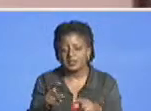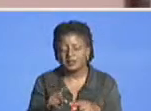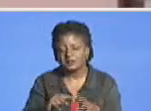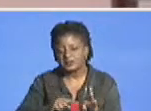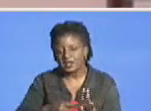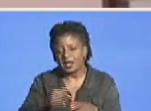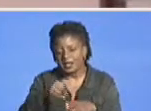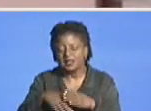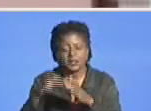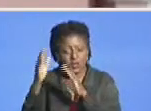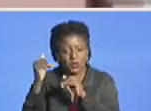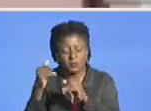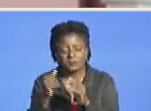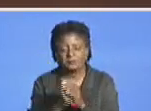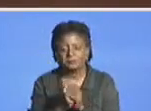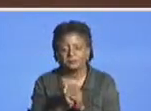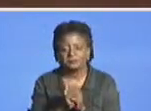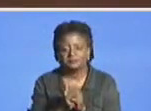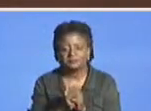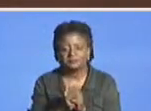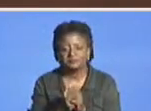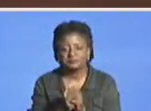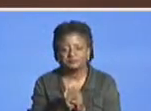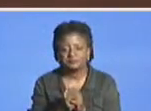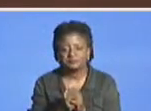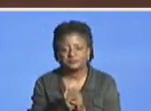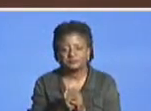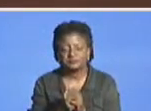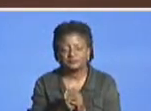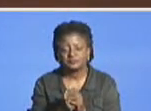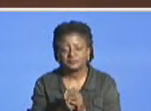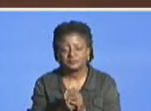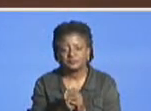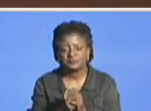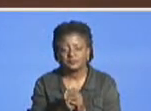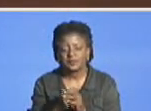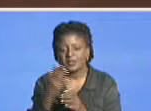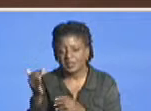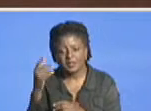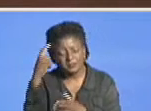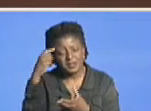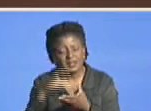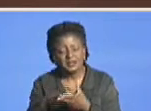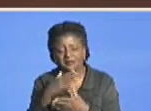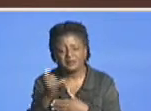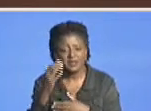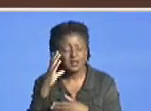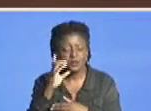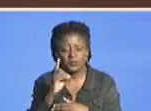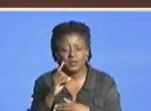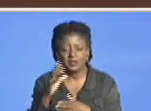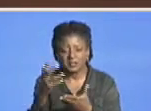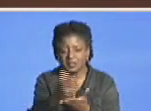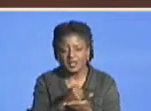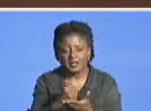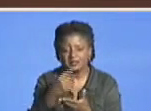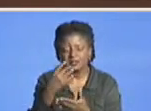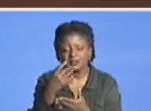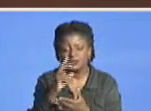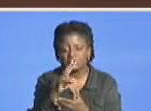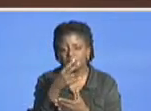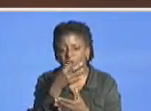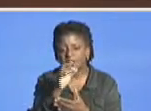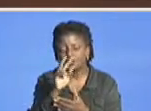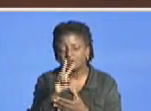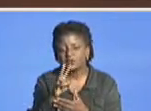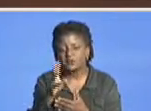hope on the revenue side. Believes that it would collect 18.3% of GDP or $2.24 billion